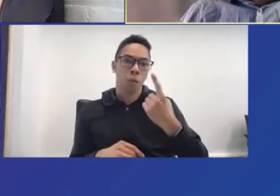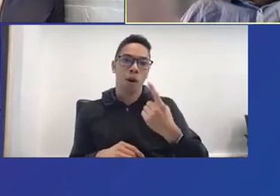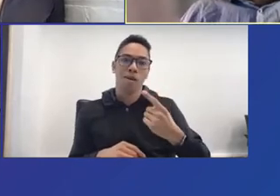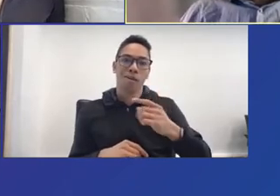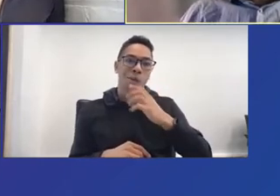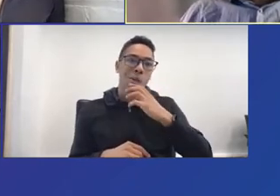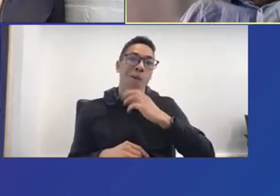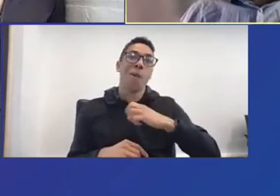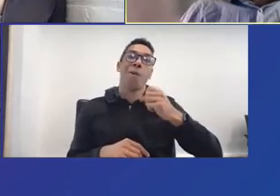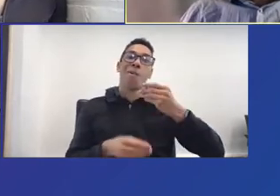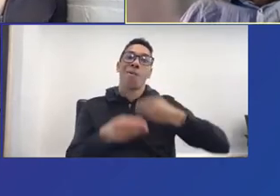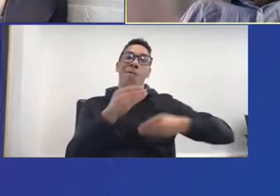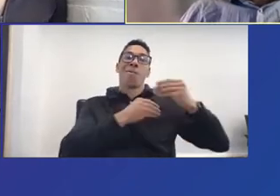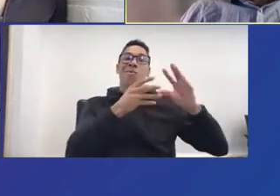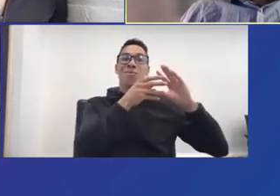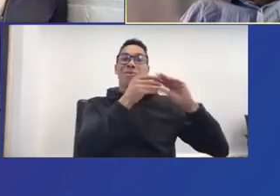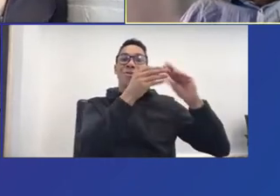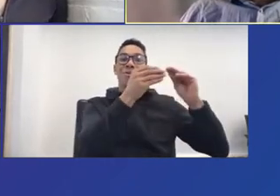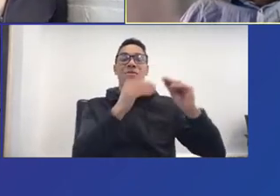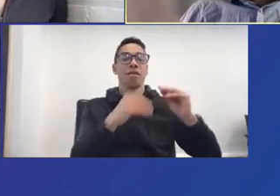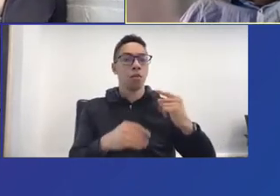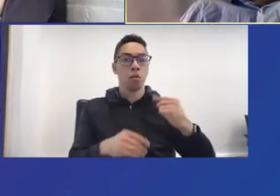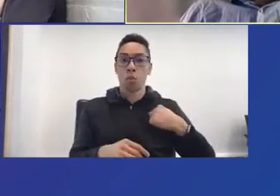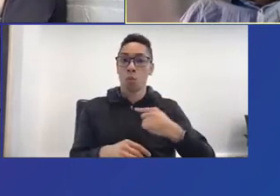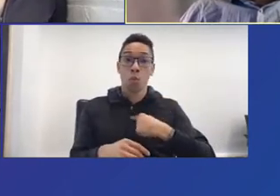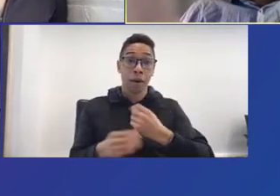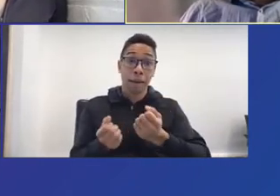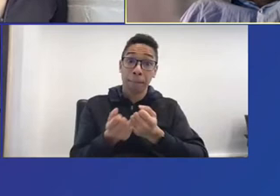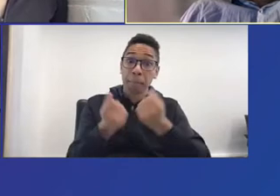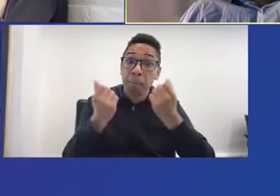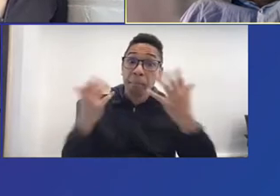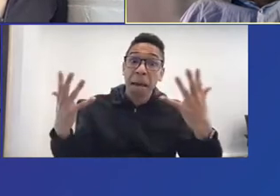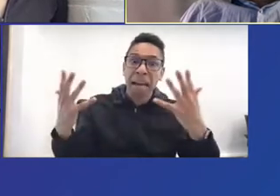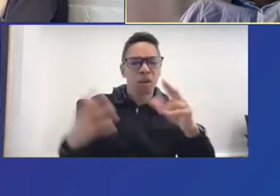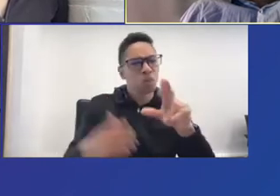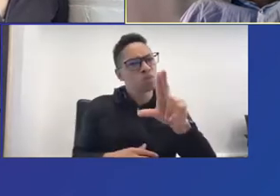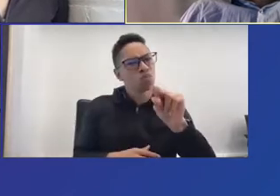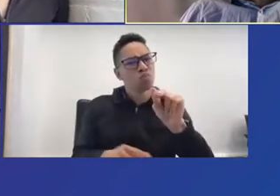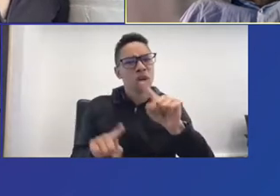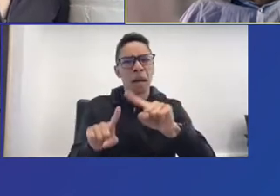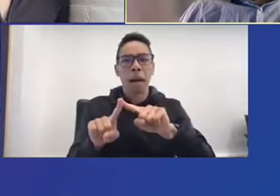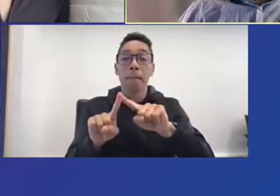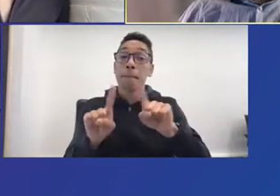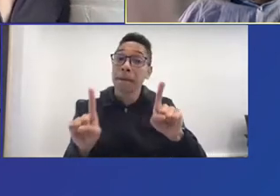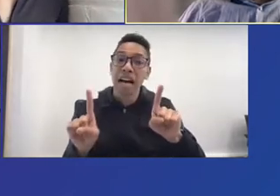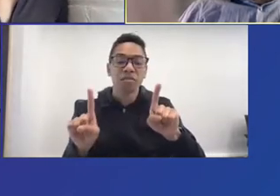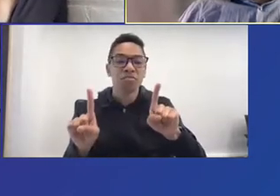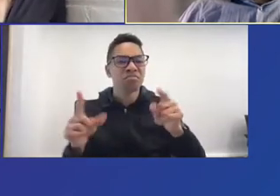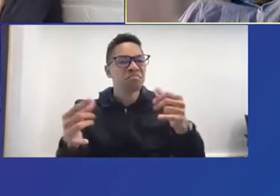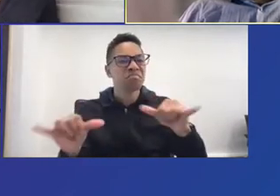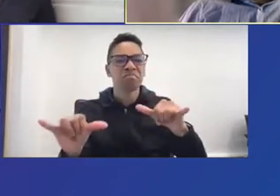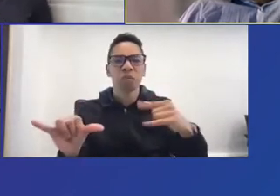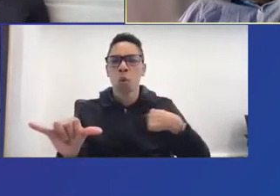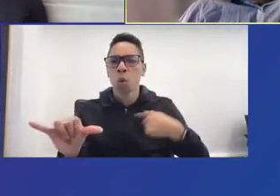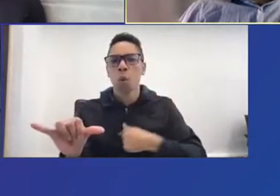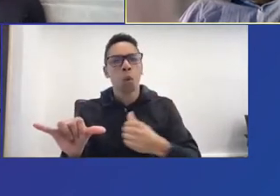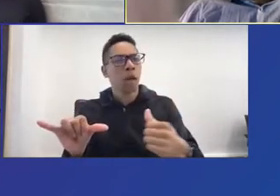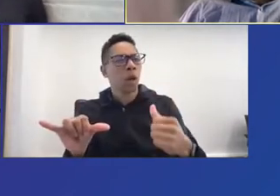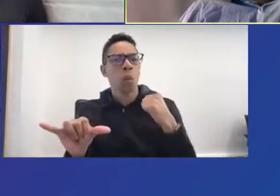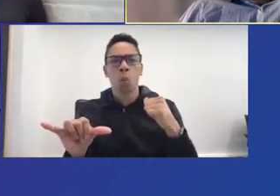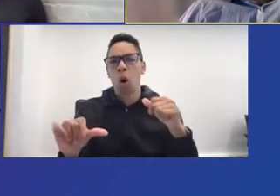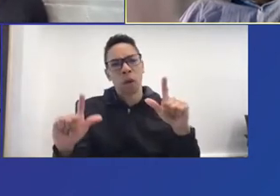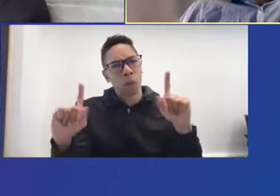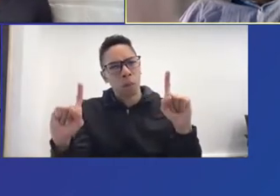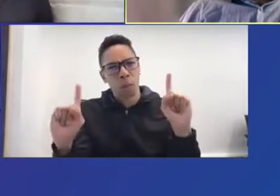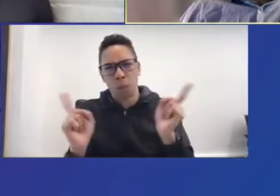that even though we are not many, we will never be extinguished from the face of the earth. And that's a story about